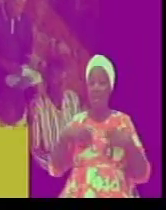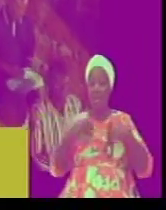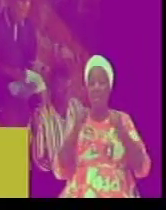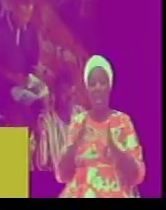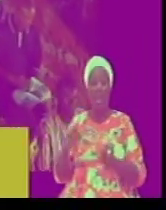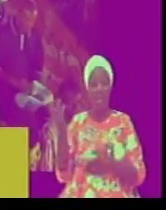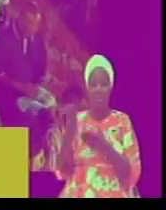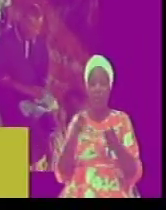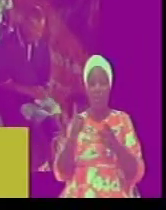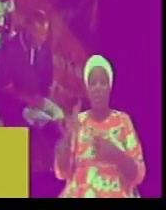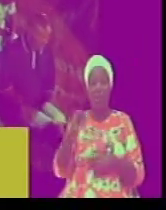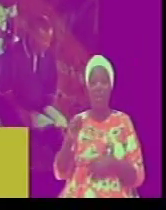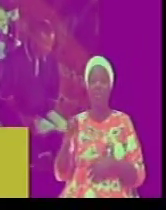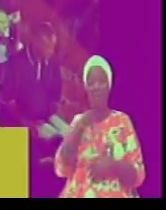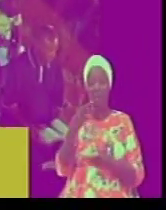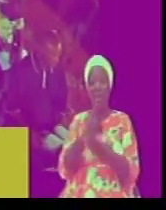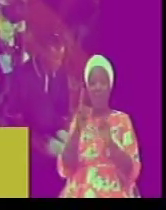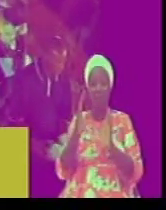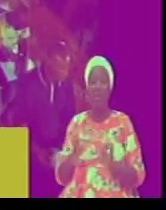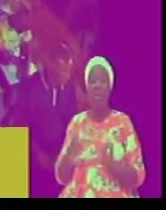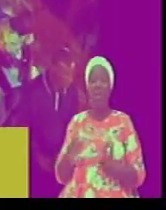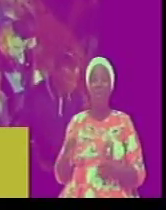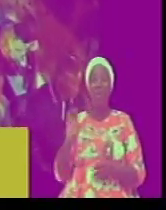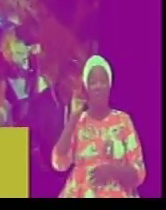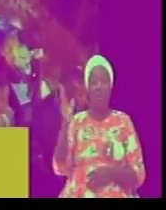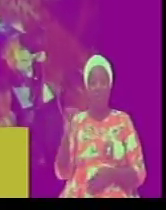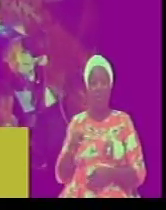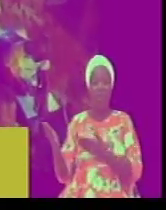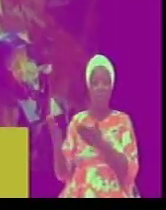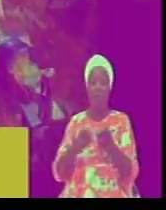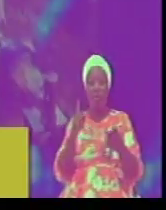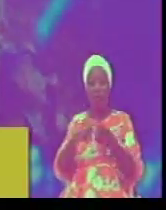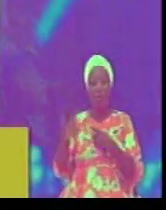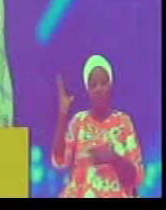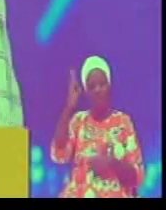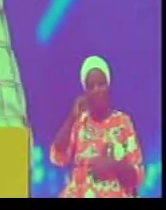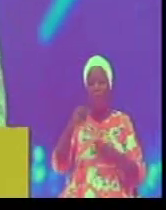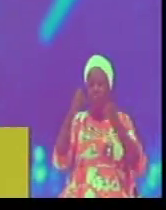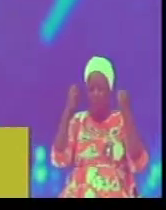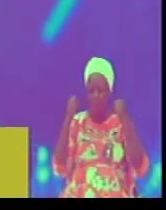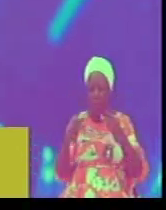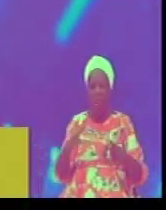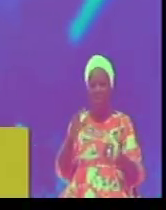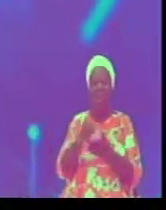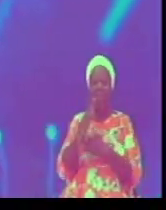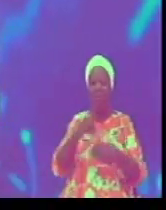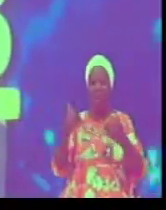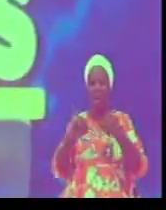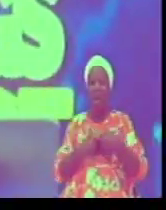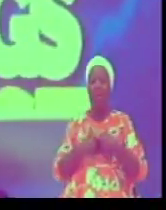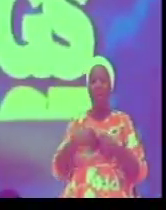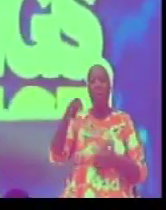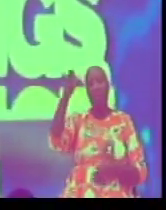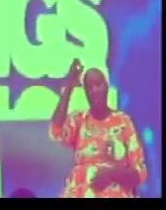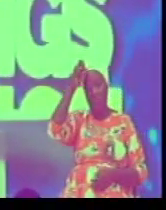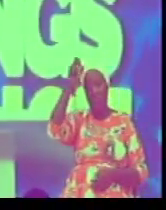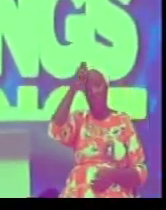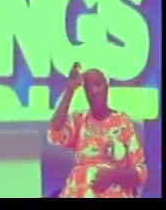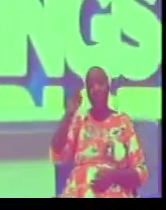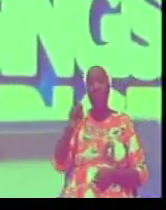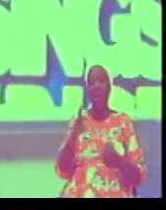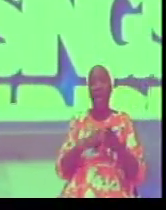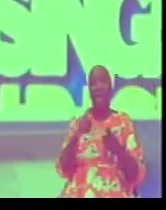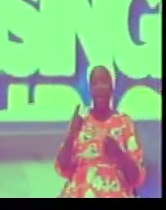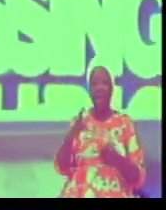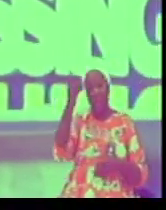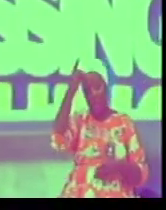brought unto him this the healer. He brought unto him this deliverer. He brought unto him many